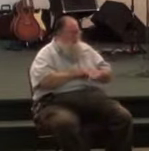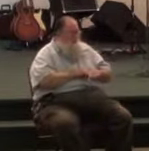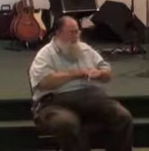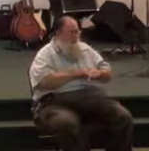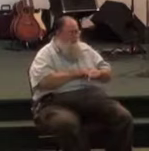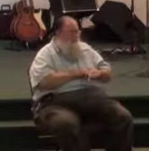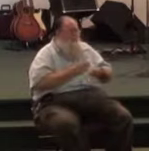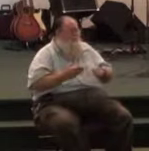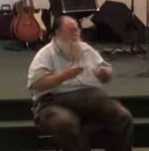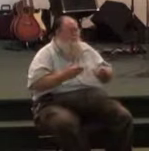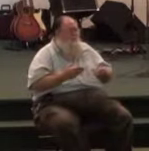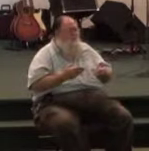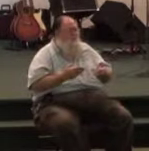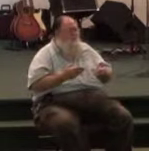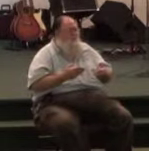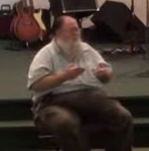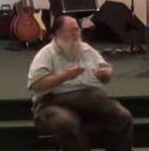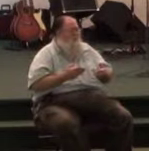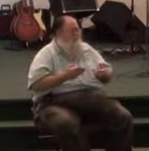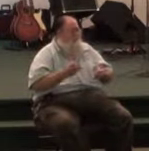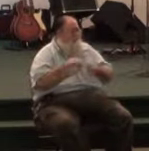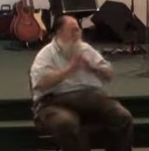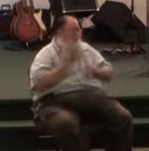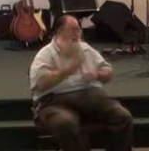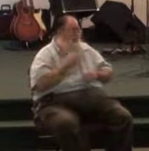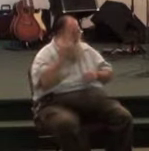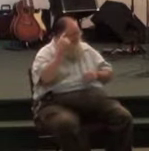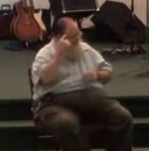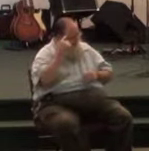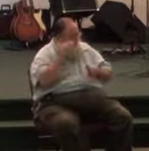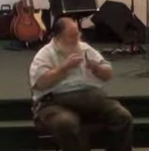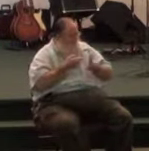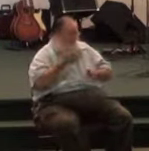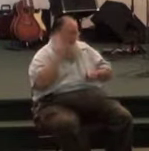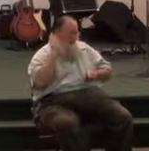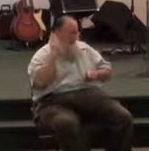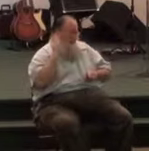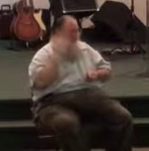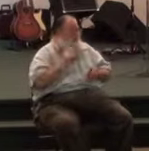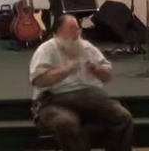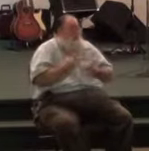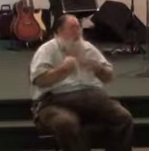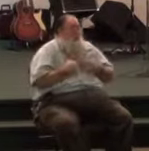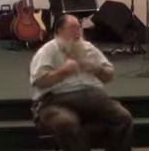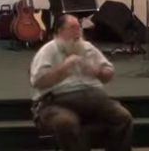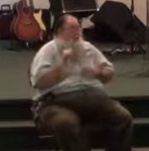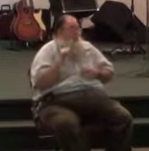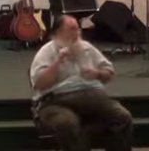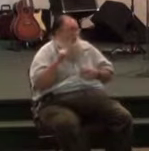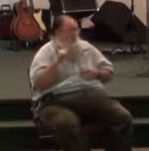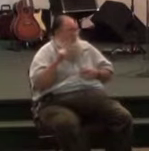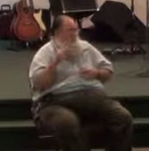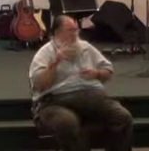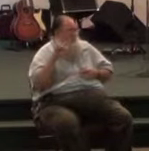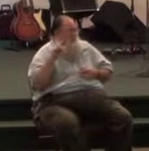There are things that flash back in our minds from long ago. People that have Alzheimer's and everything can remember things that